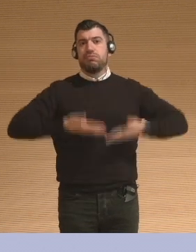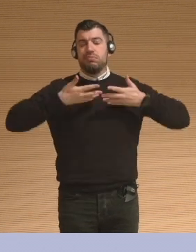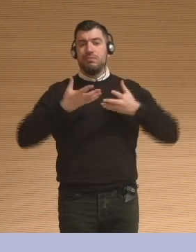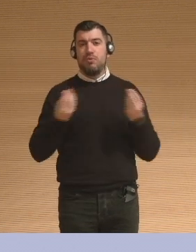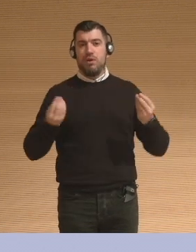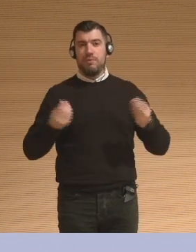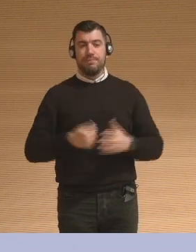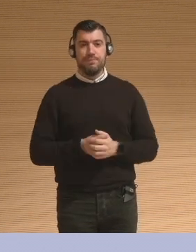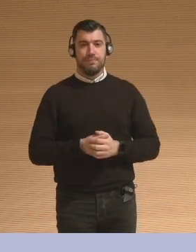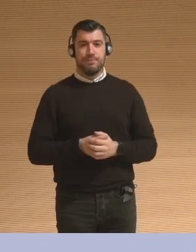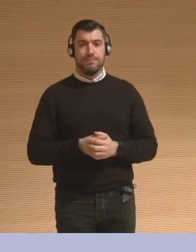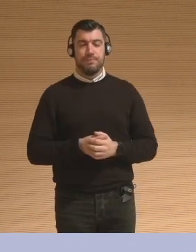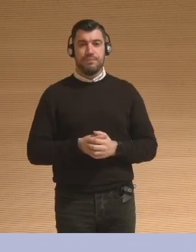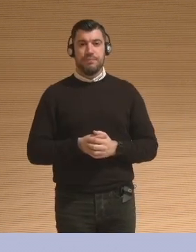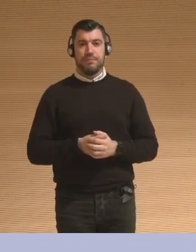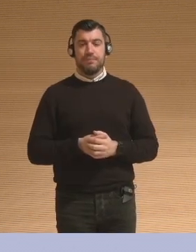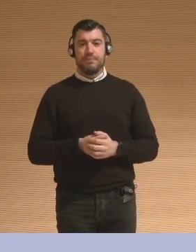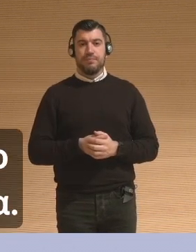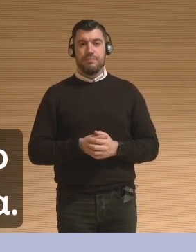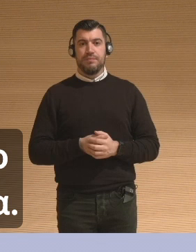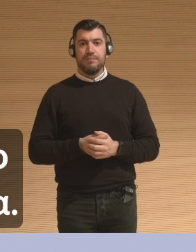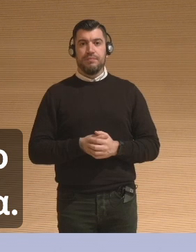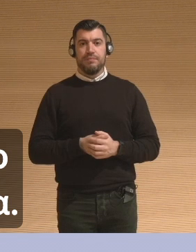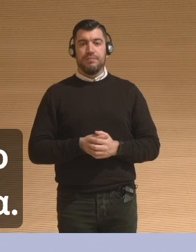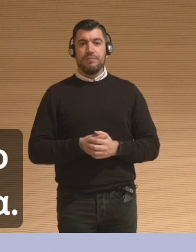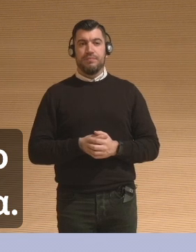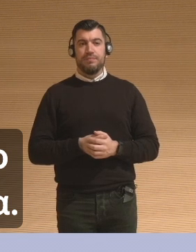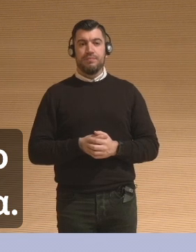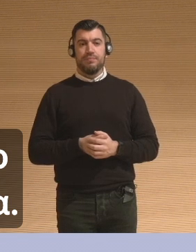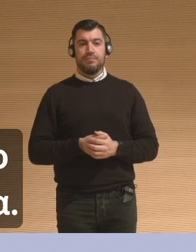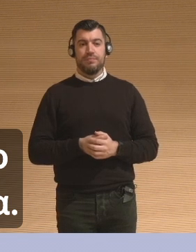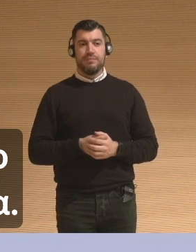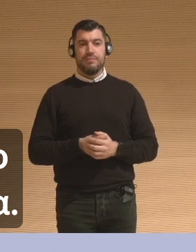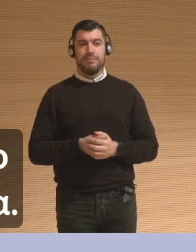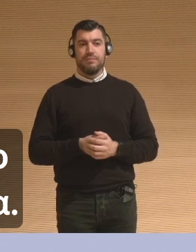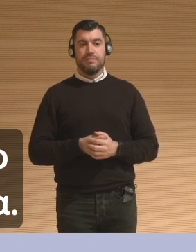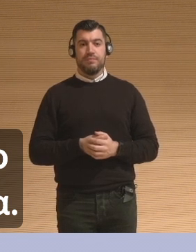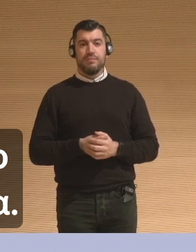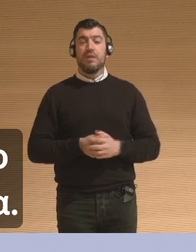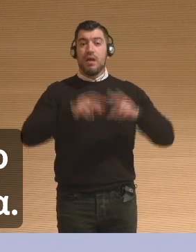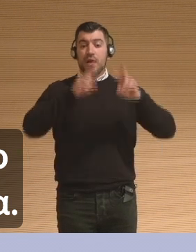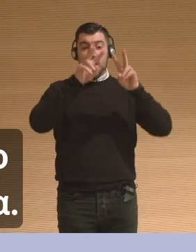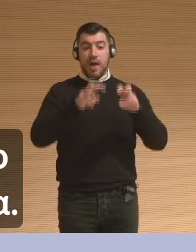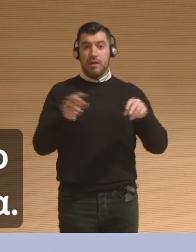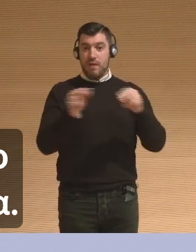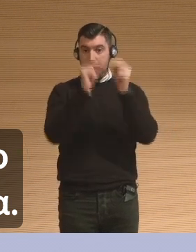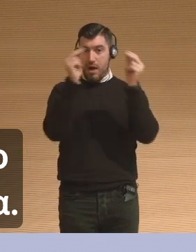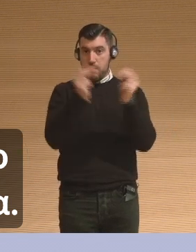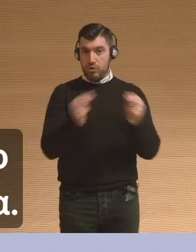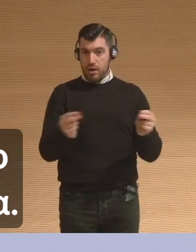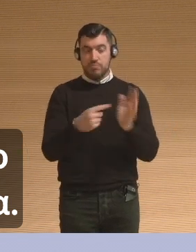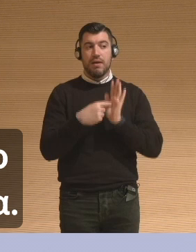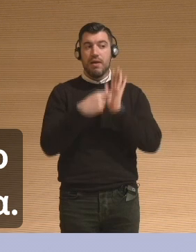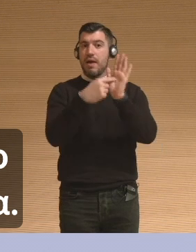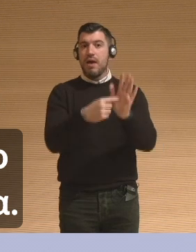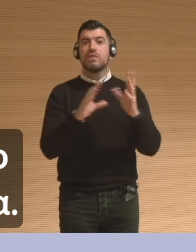be a dose-response relationship, meaning that the more frequent we visit these places, the greater benefits